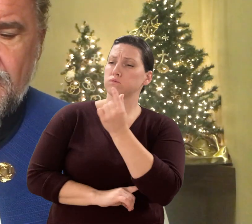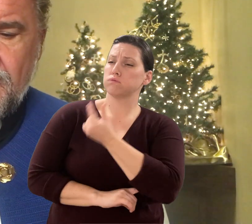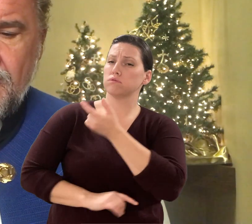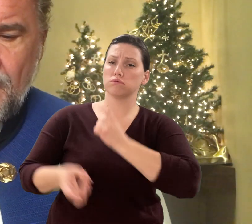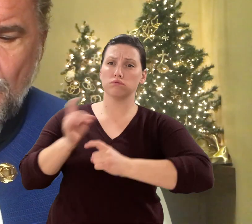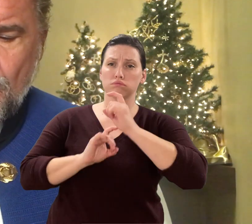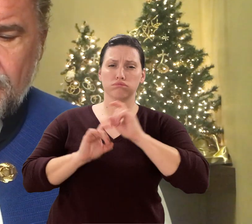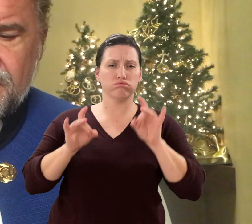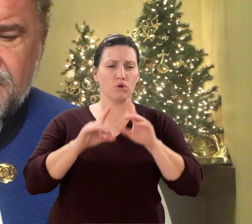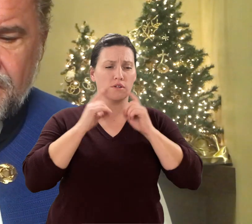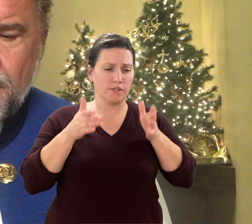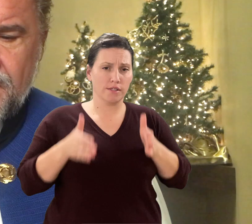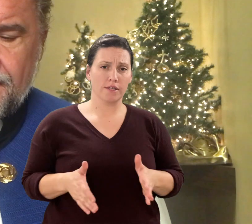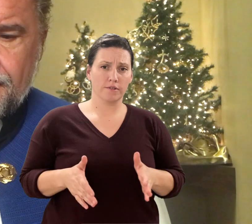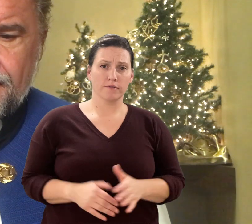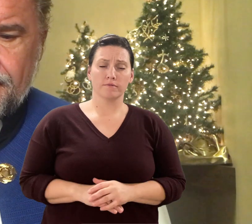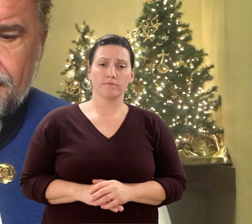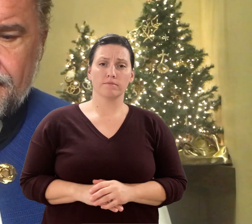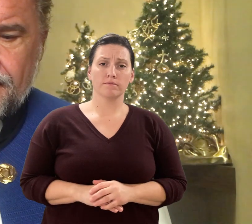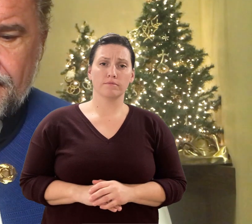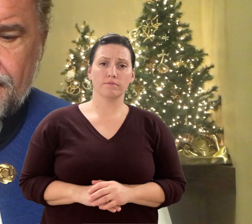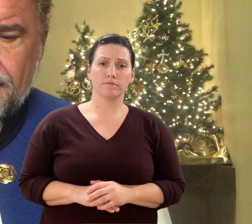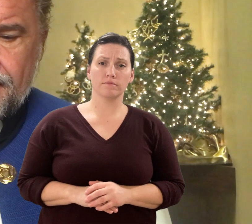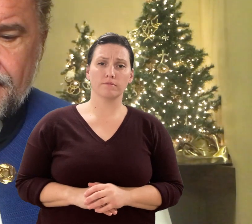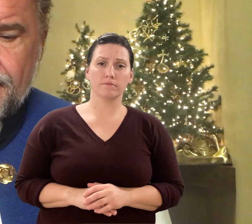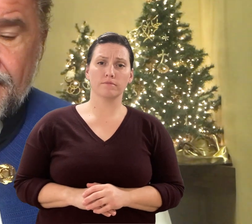me, a poor, sinful being.